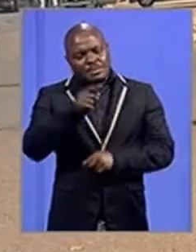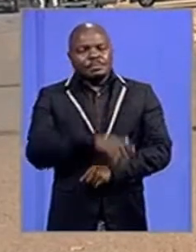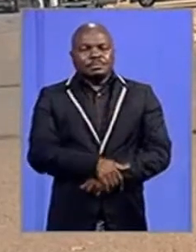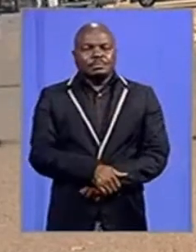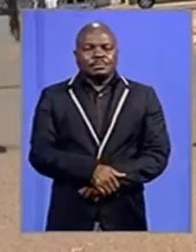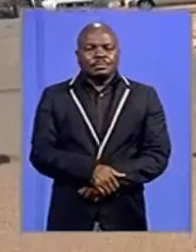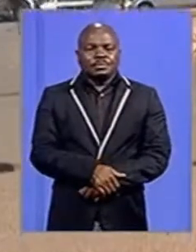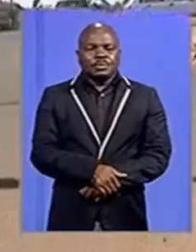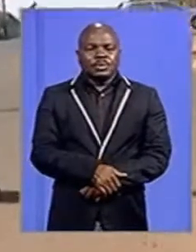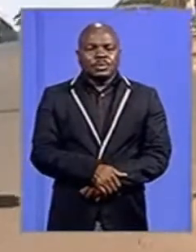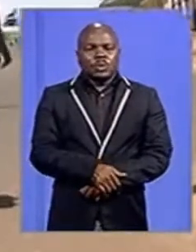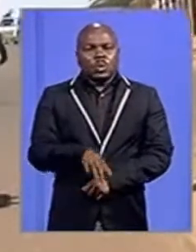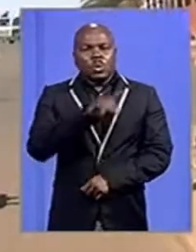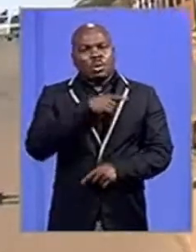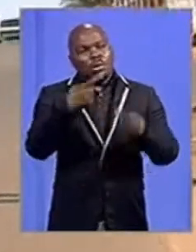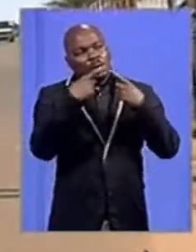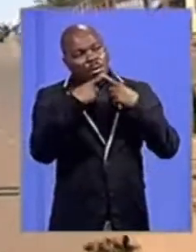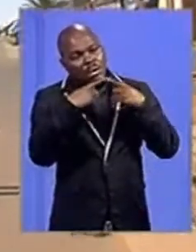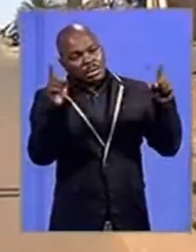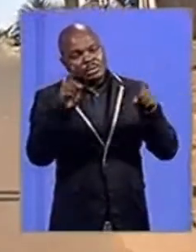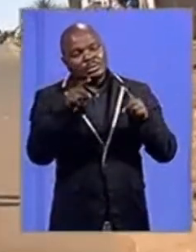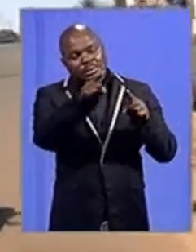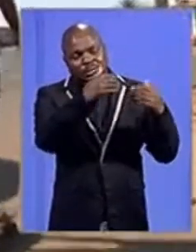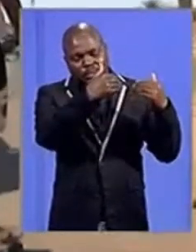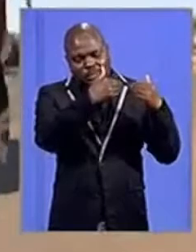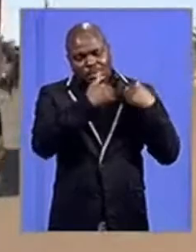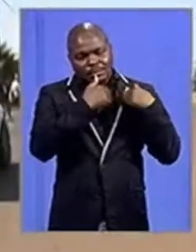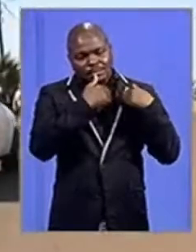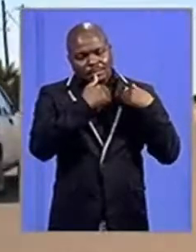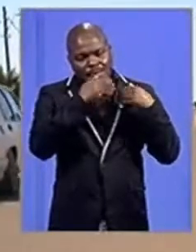E le ge a phatlalatša molaetša wa polokego.